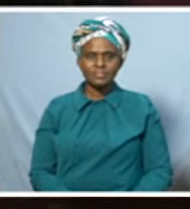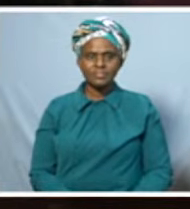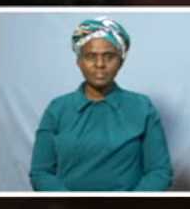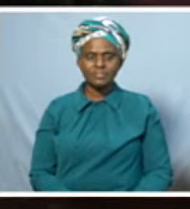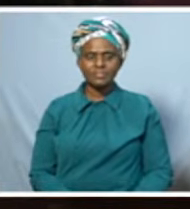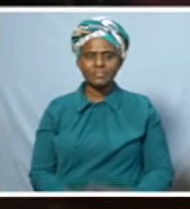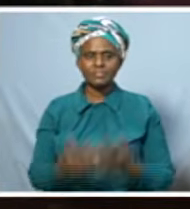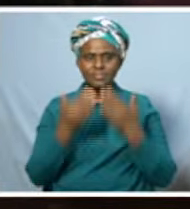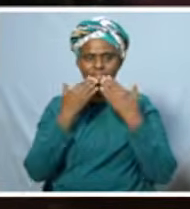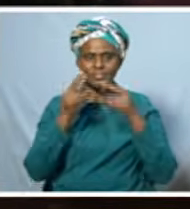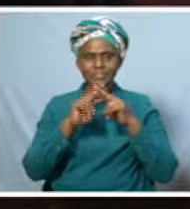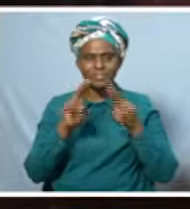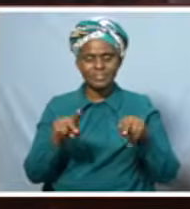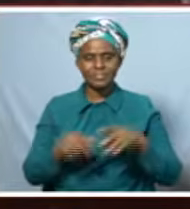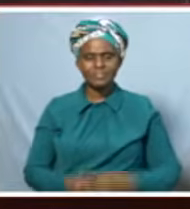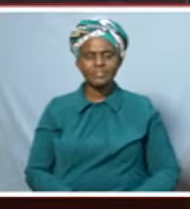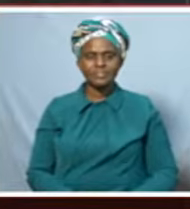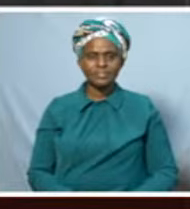Thank you, Chair.